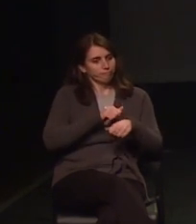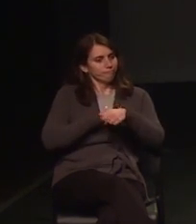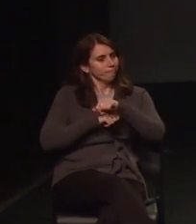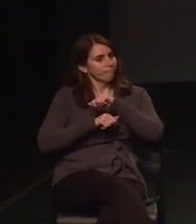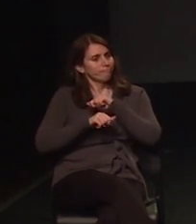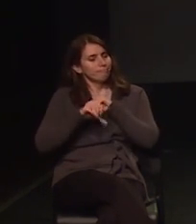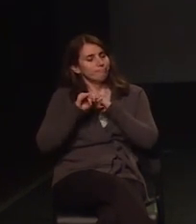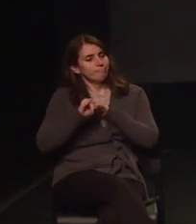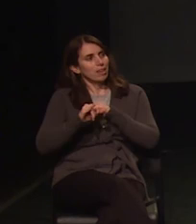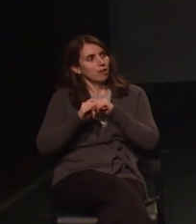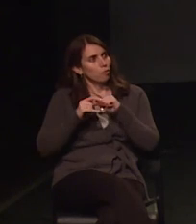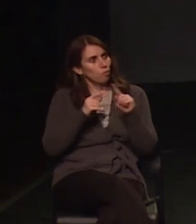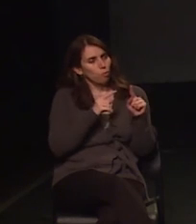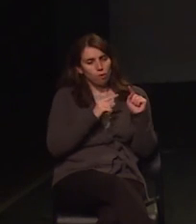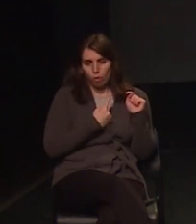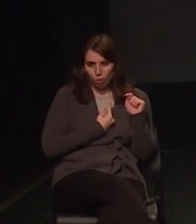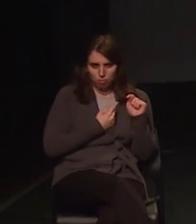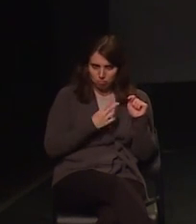Sage?